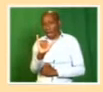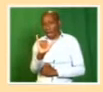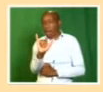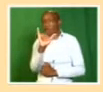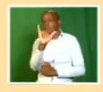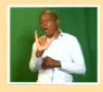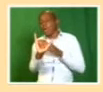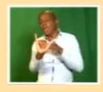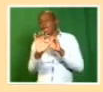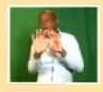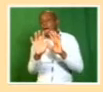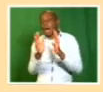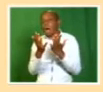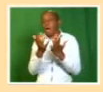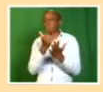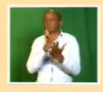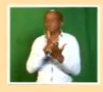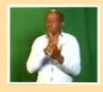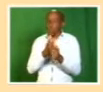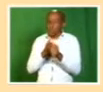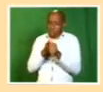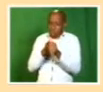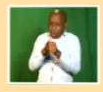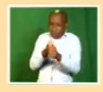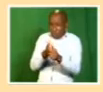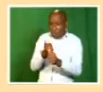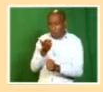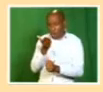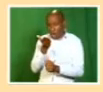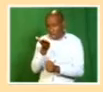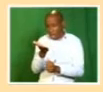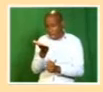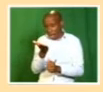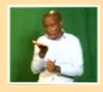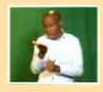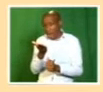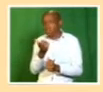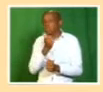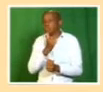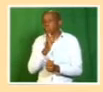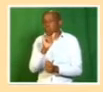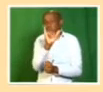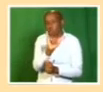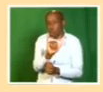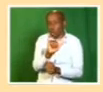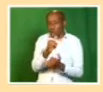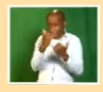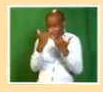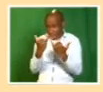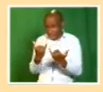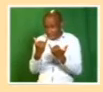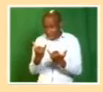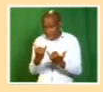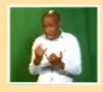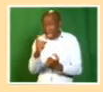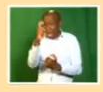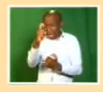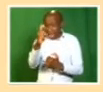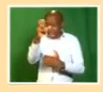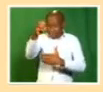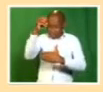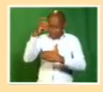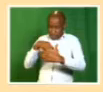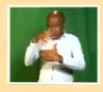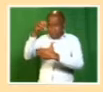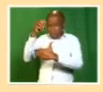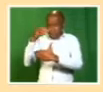get the y coordinate, we use this equation to get the y value. So we take this x value, we substitute